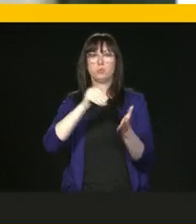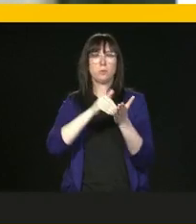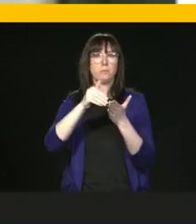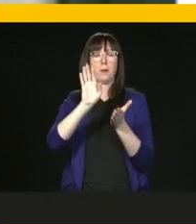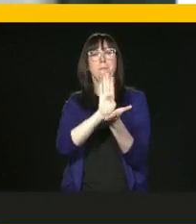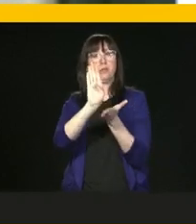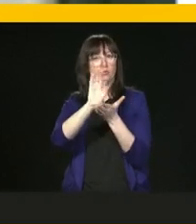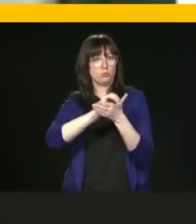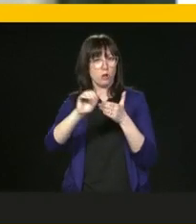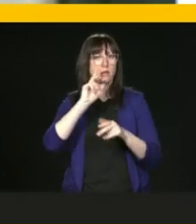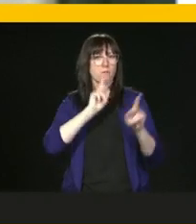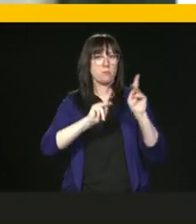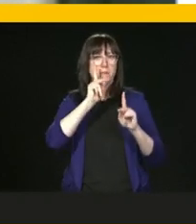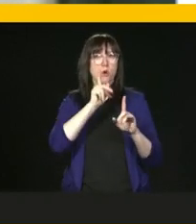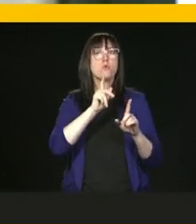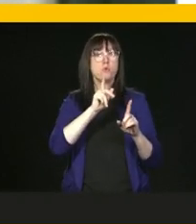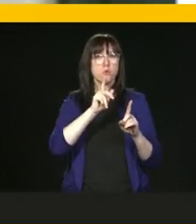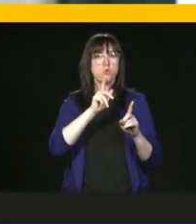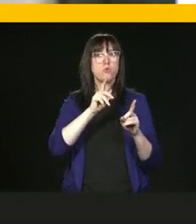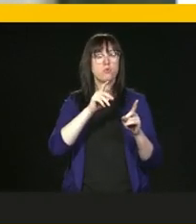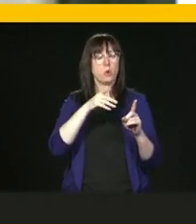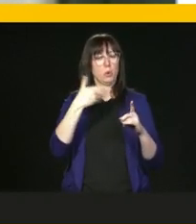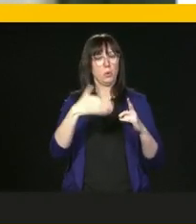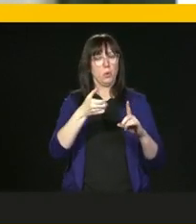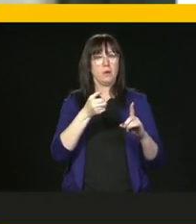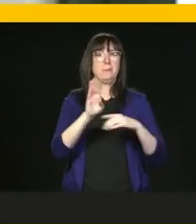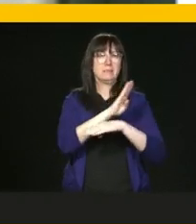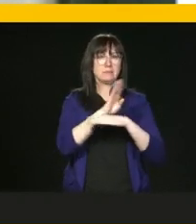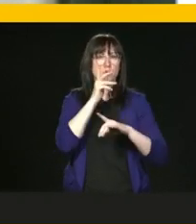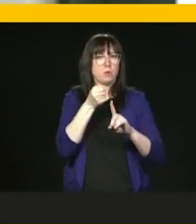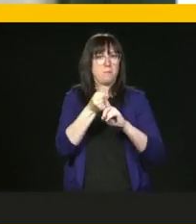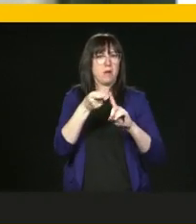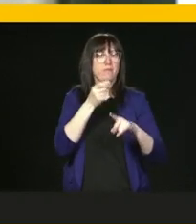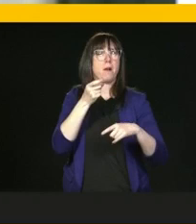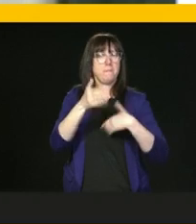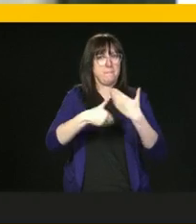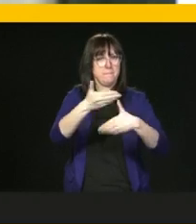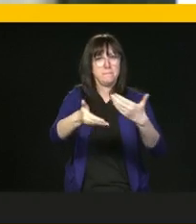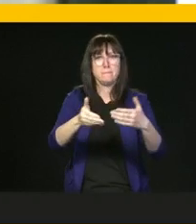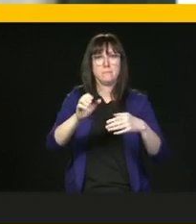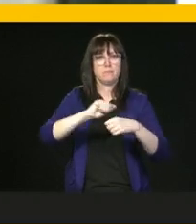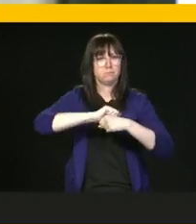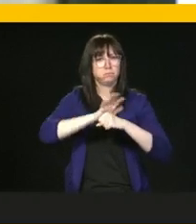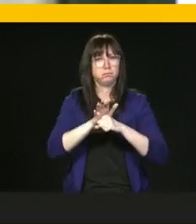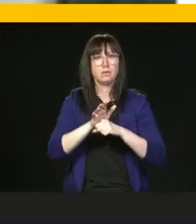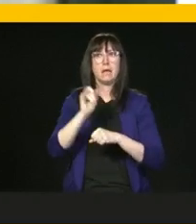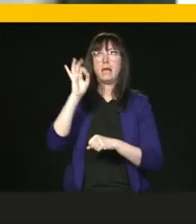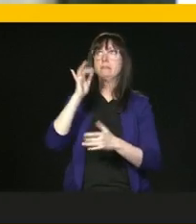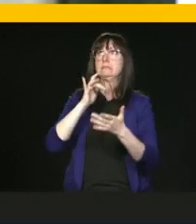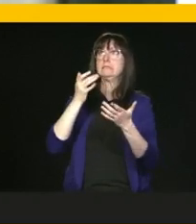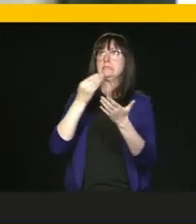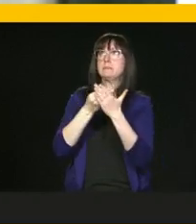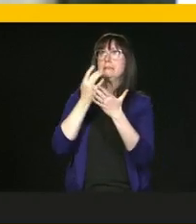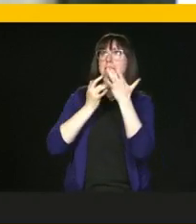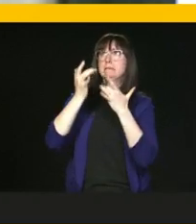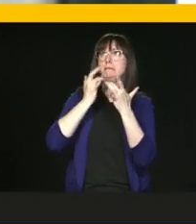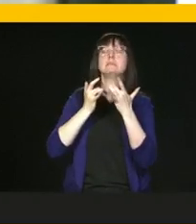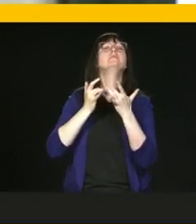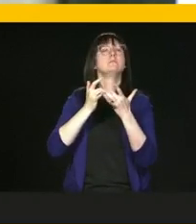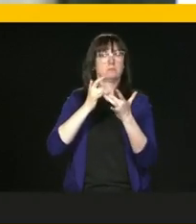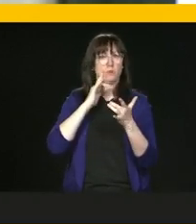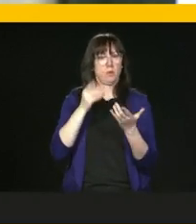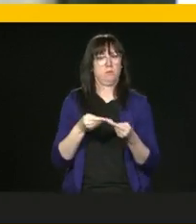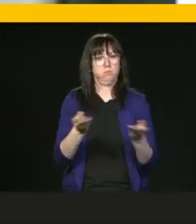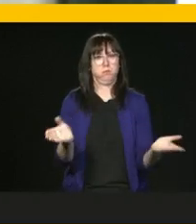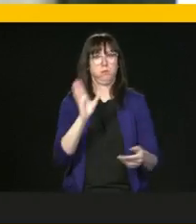and businesses affected by the virus. If you're worried about making ends meet, we're putting more money in your pocket. If you